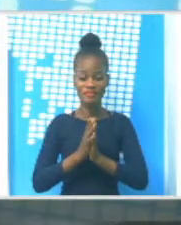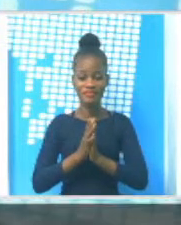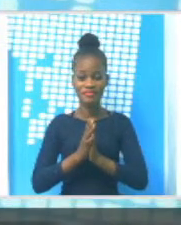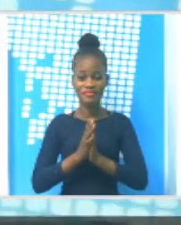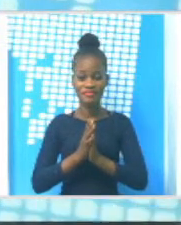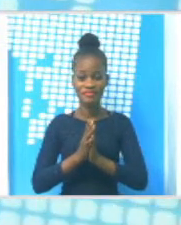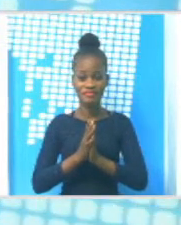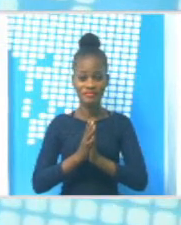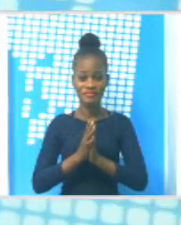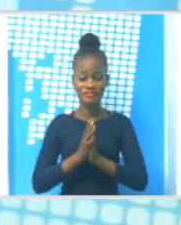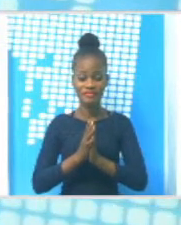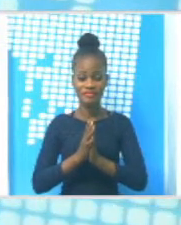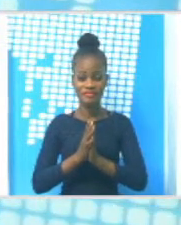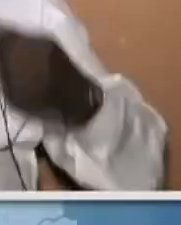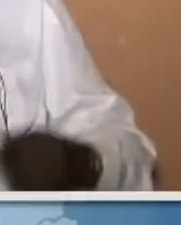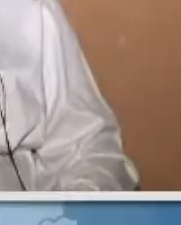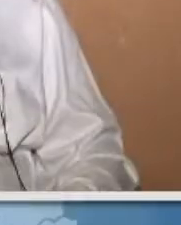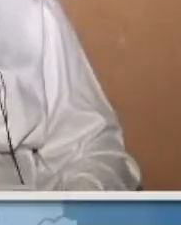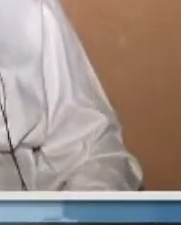Issa Sechito.